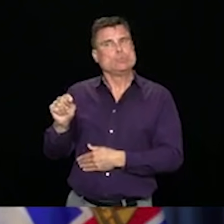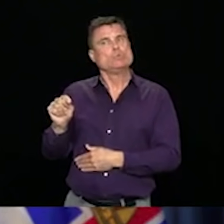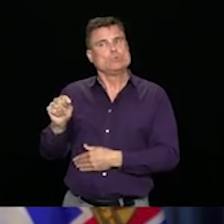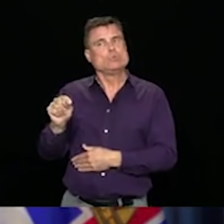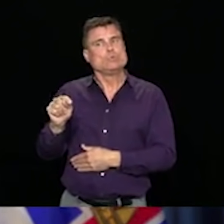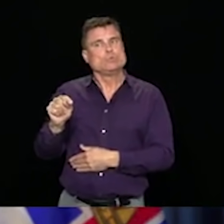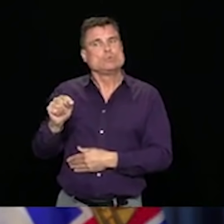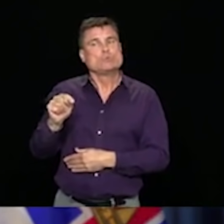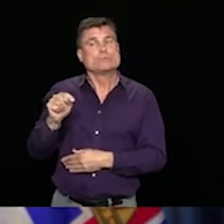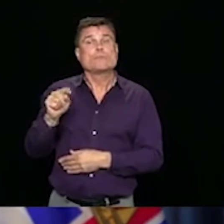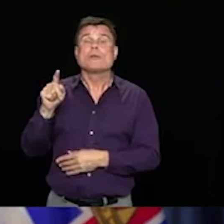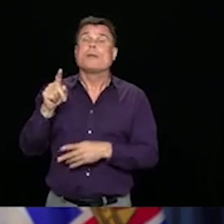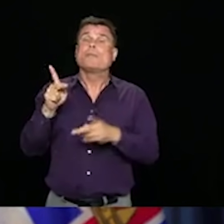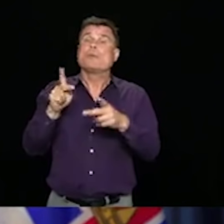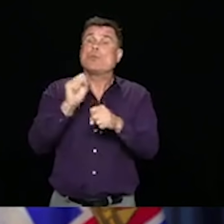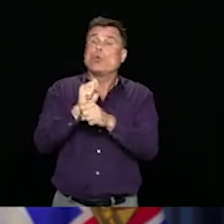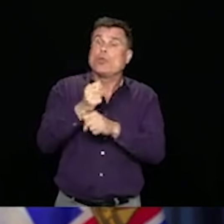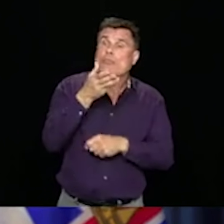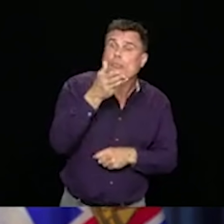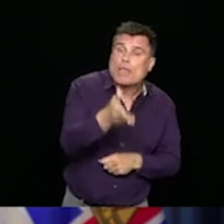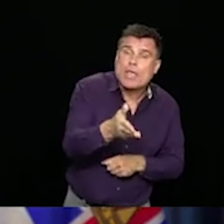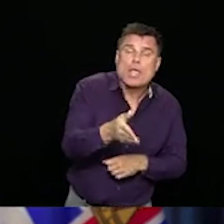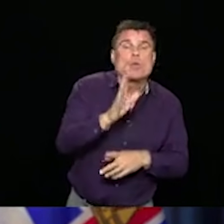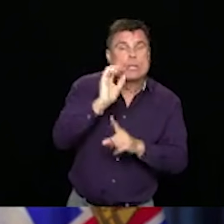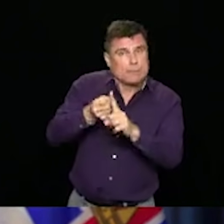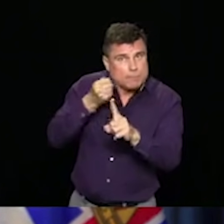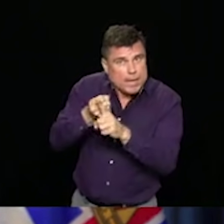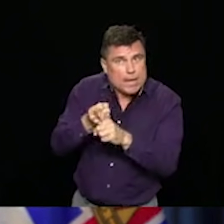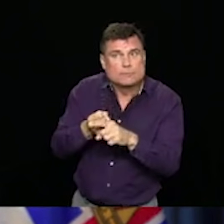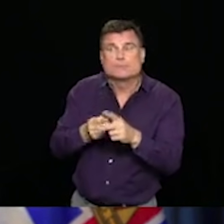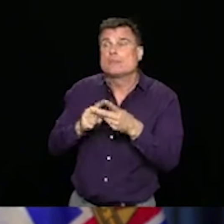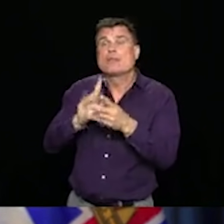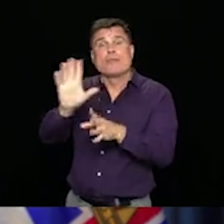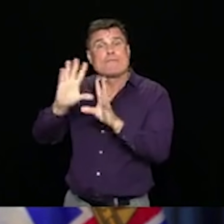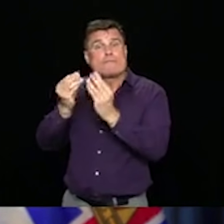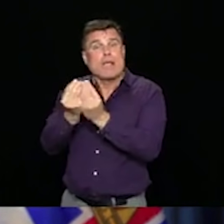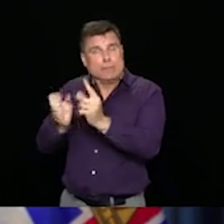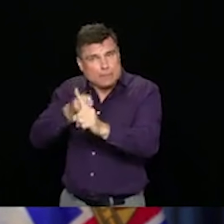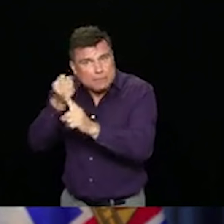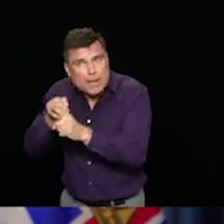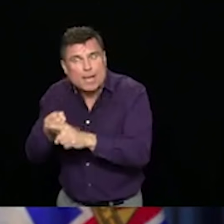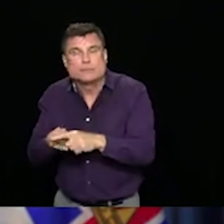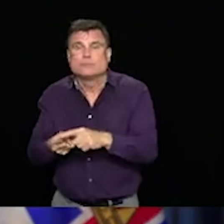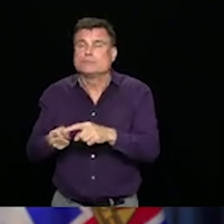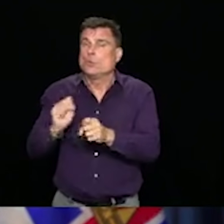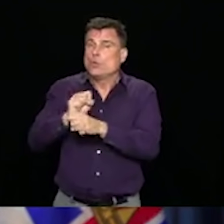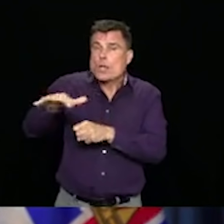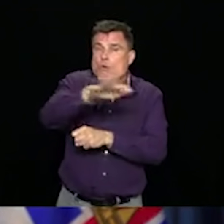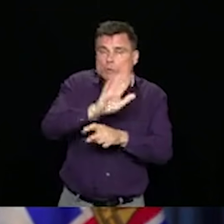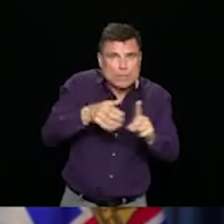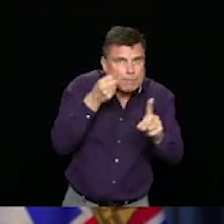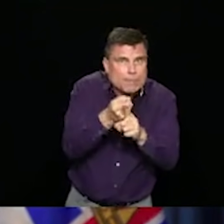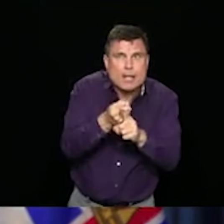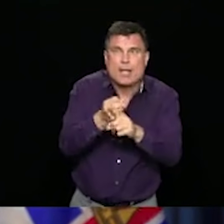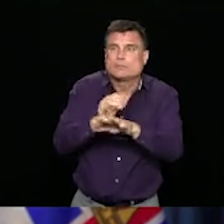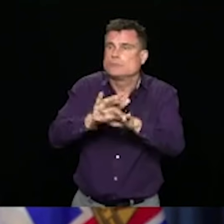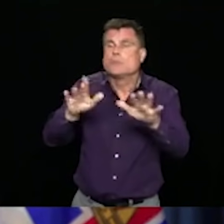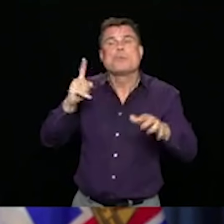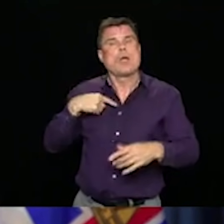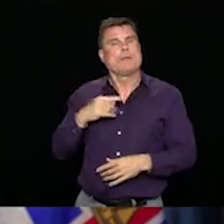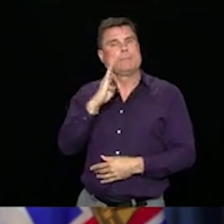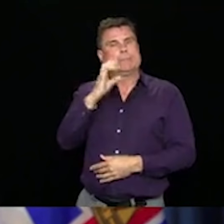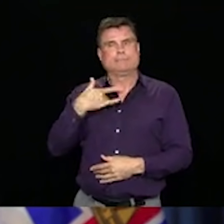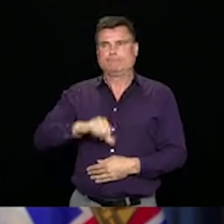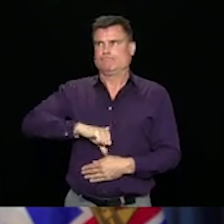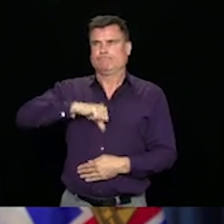with them, who provide care with them, and of course their families, and of course their communities. I think that British Columbia, though, can be proud of its long-term